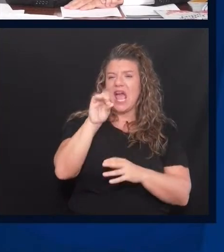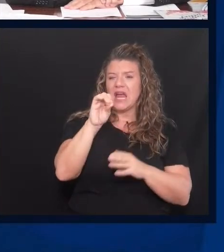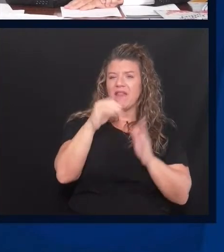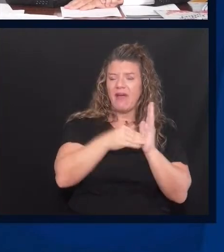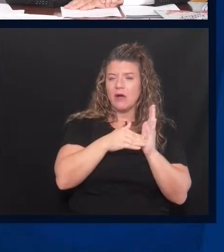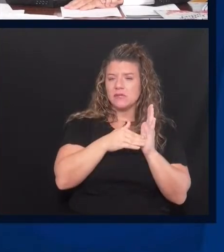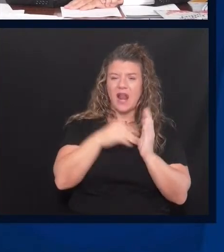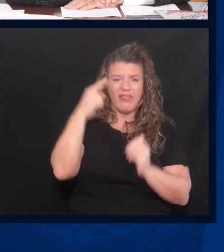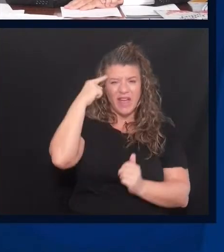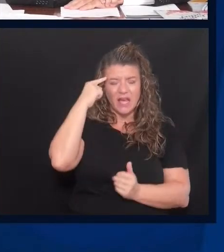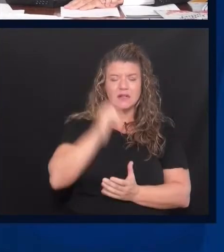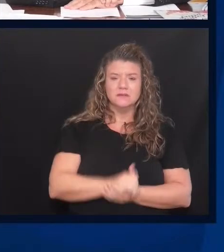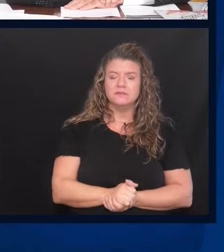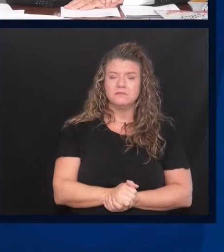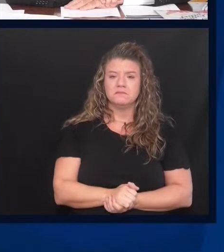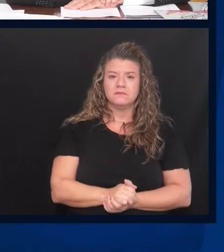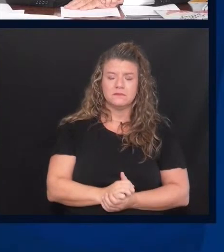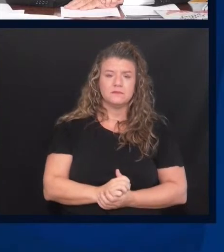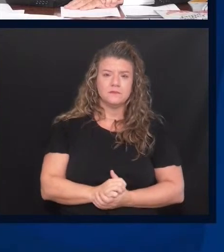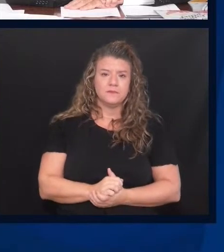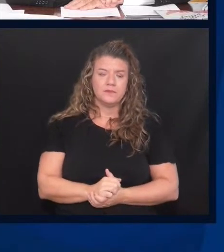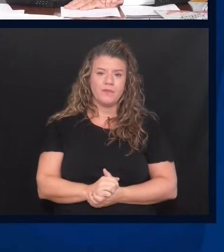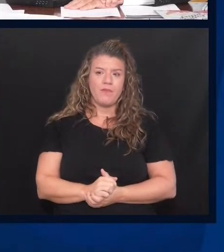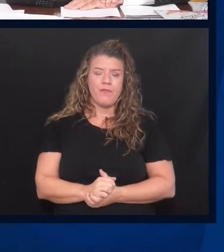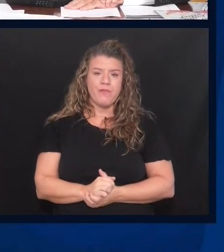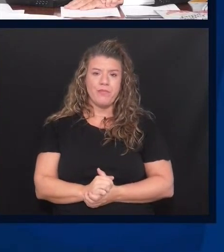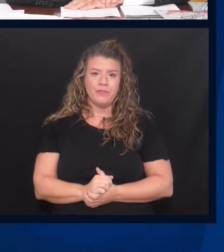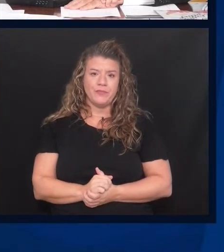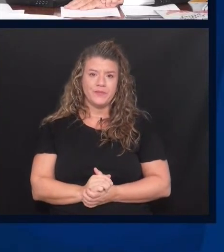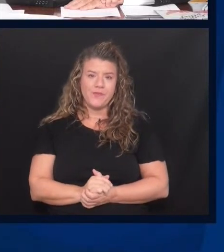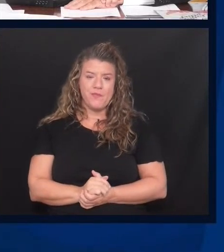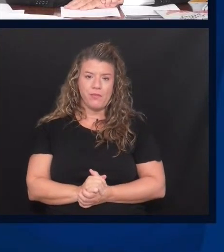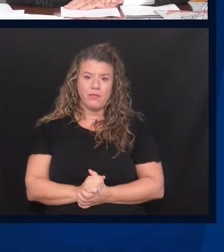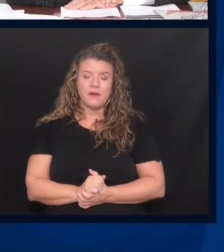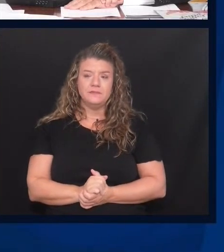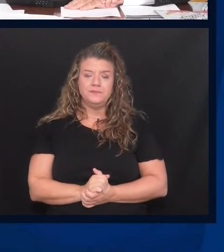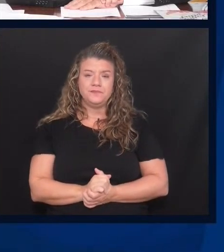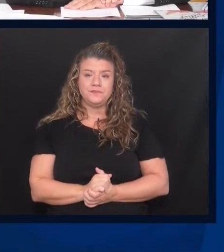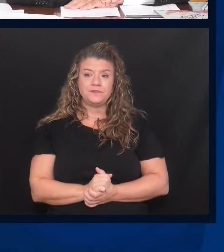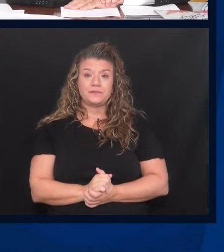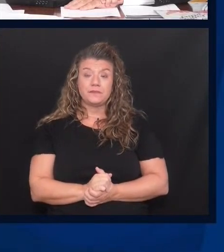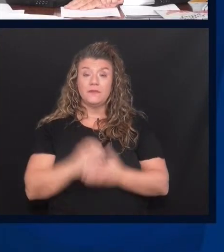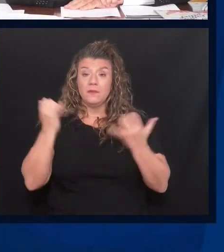1,080,000. I think. I think that's real close. And we are at